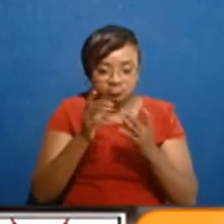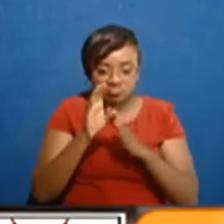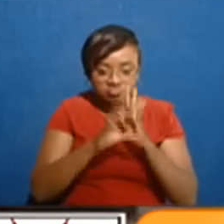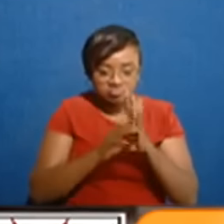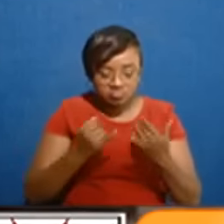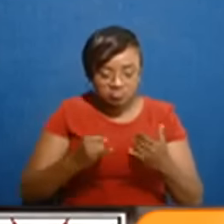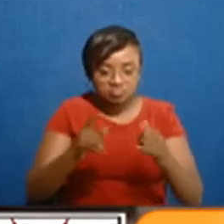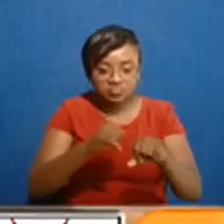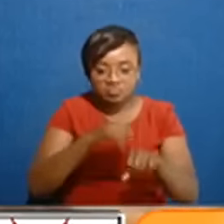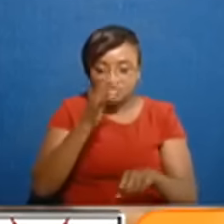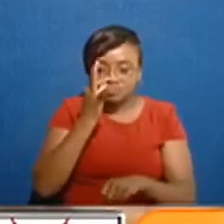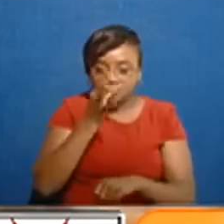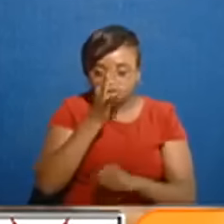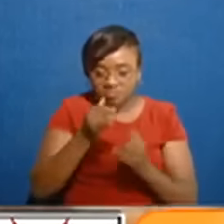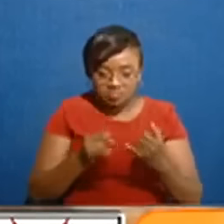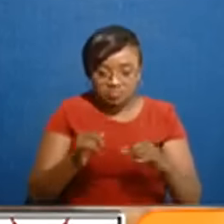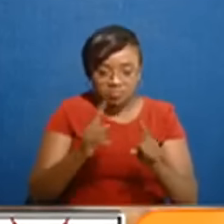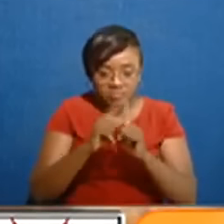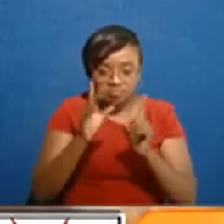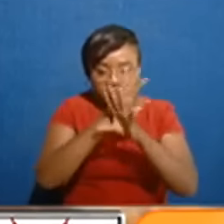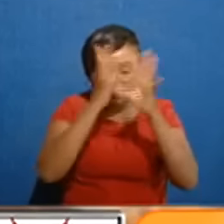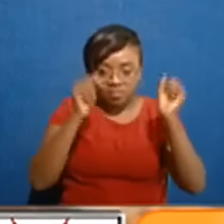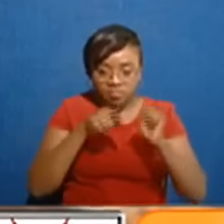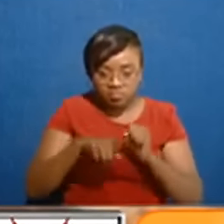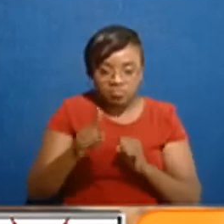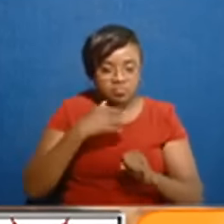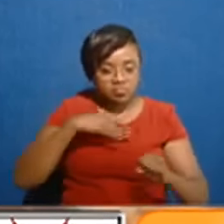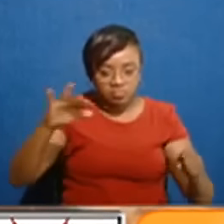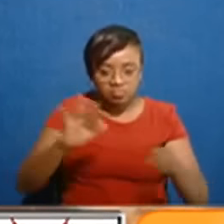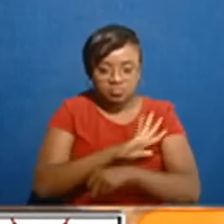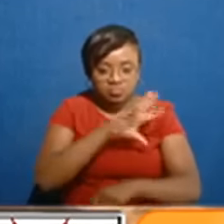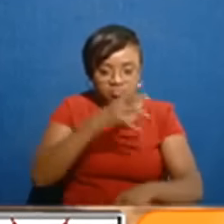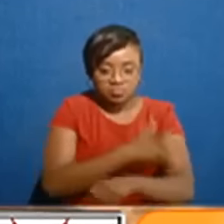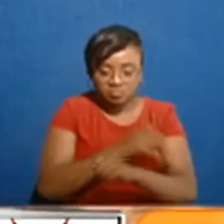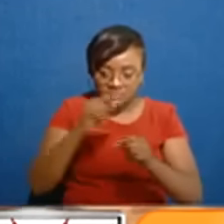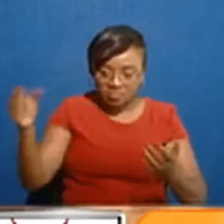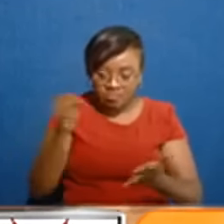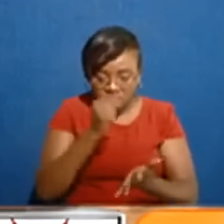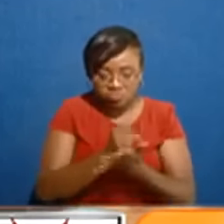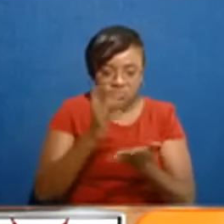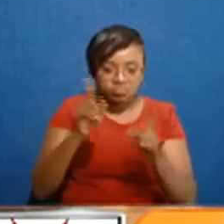by Kibaki, the president enjoyed the ultimate power to hire and fire at will. But for President Ruto, terms